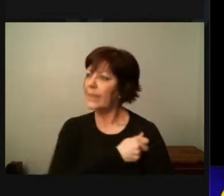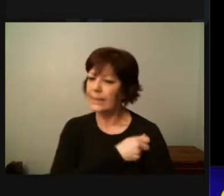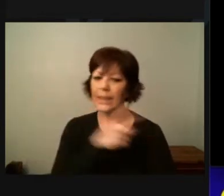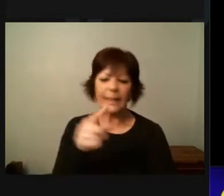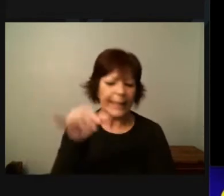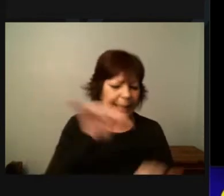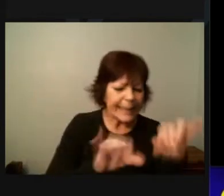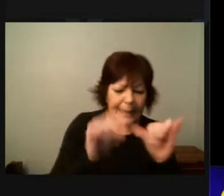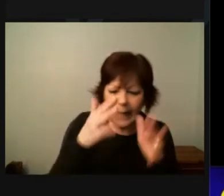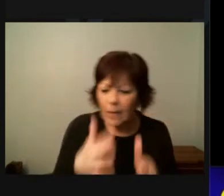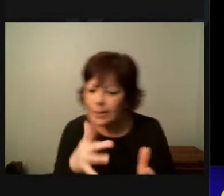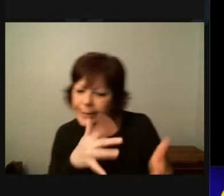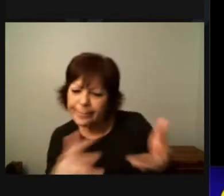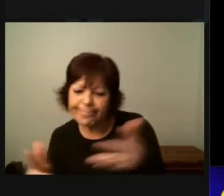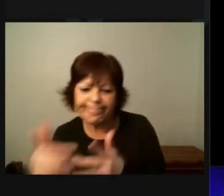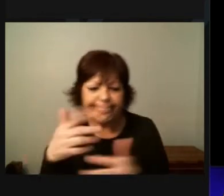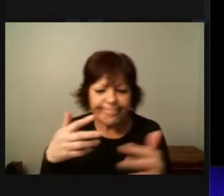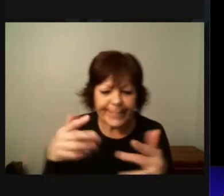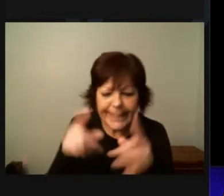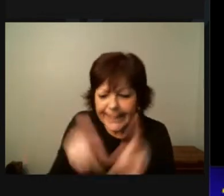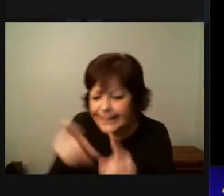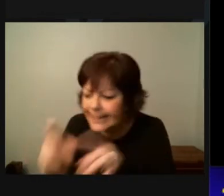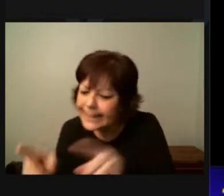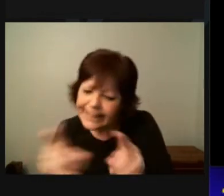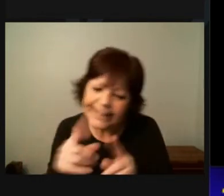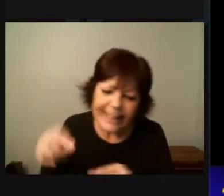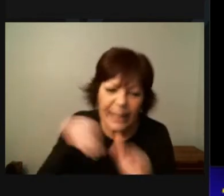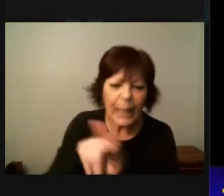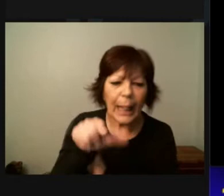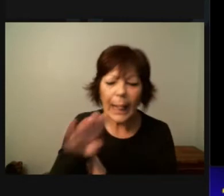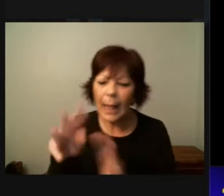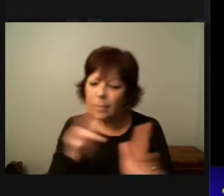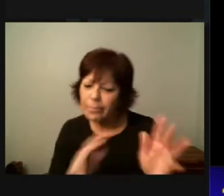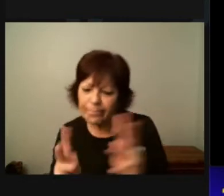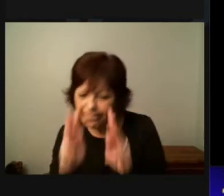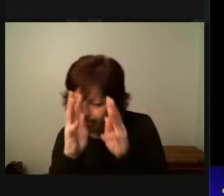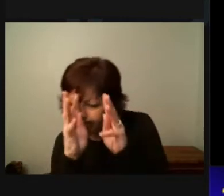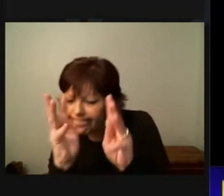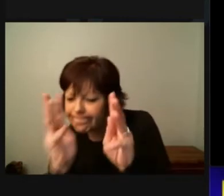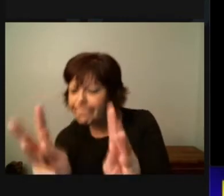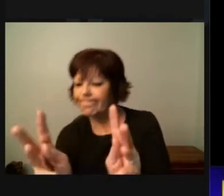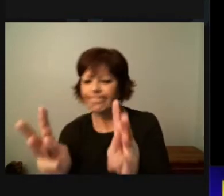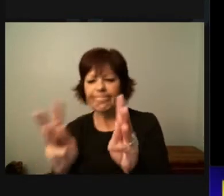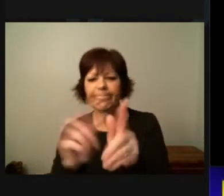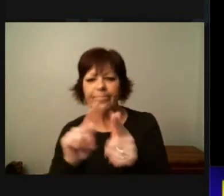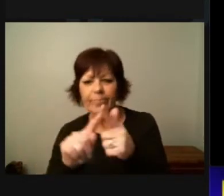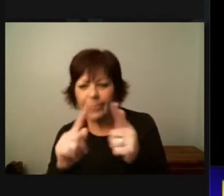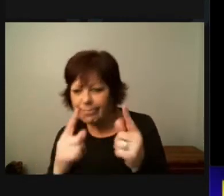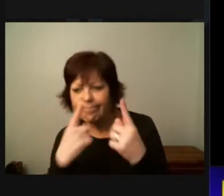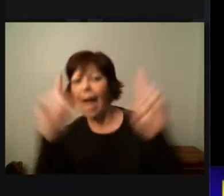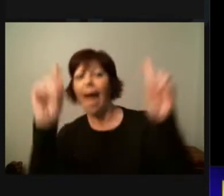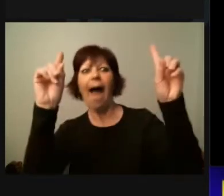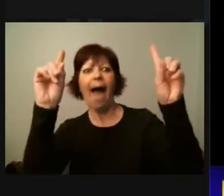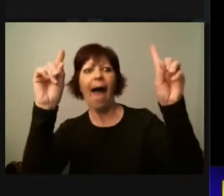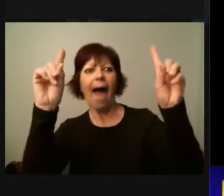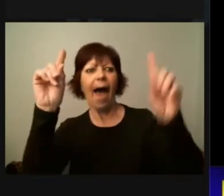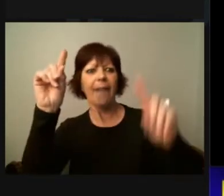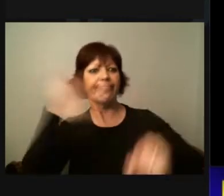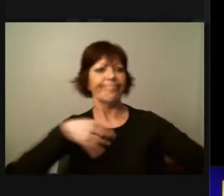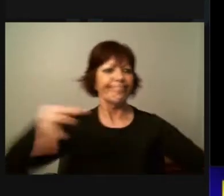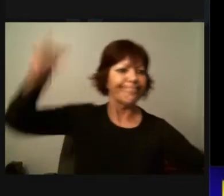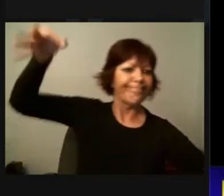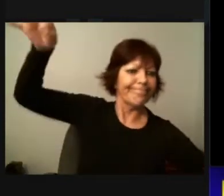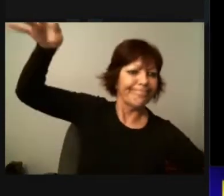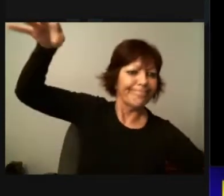and the biochemists do their work, and they test in the lab, and they come with a formulation, and all of a sudden somebody goes, aha, eureka,